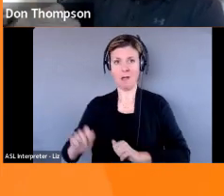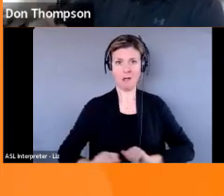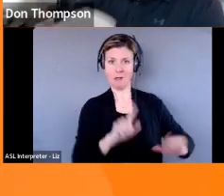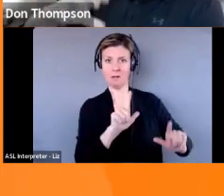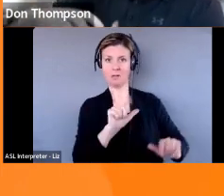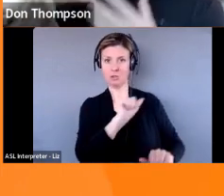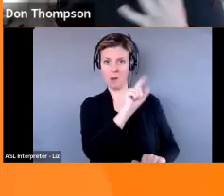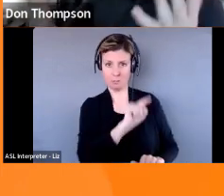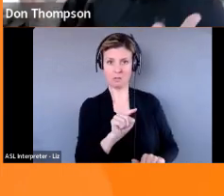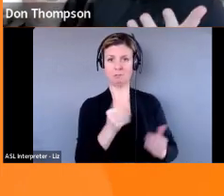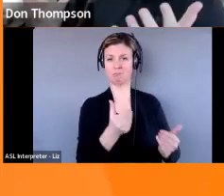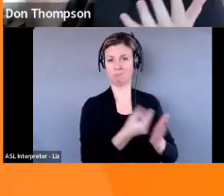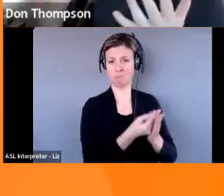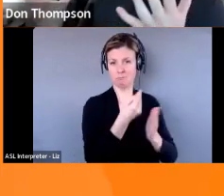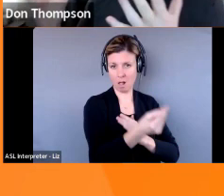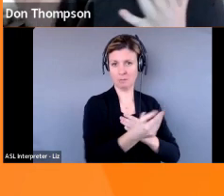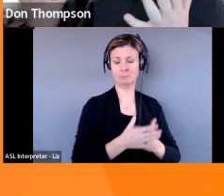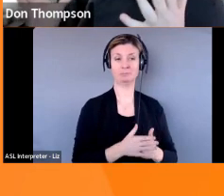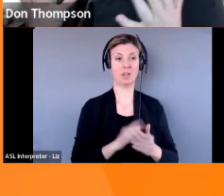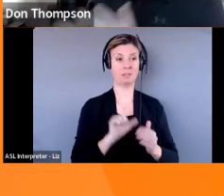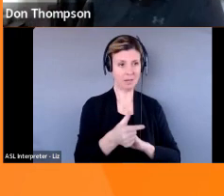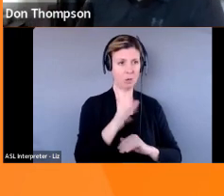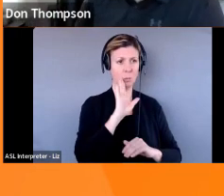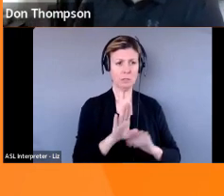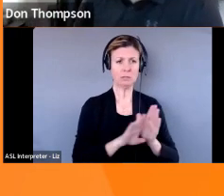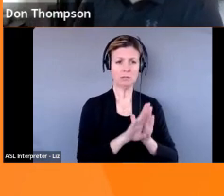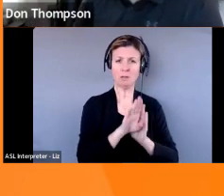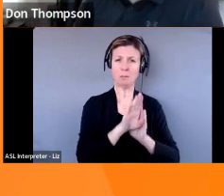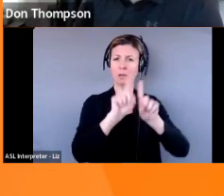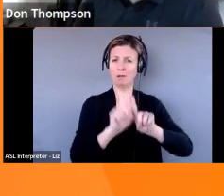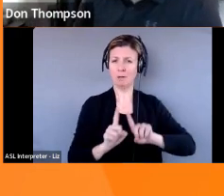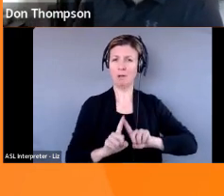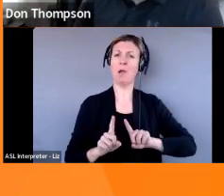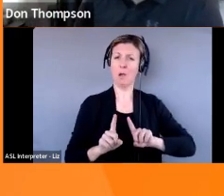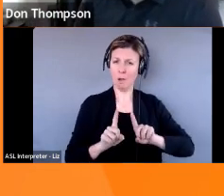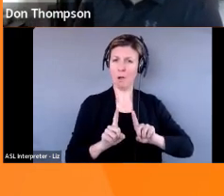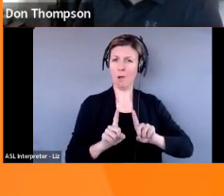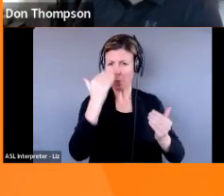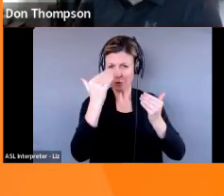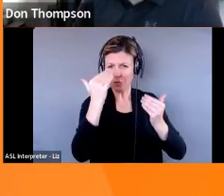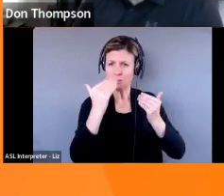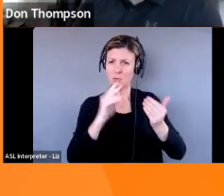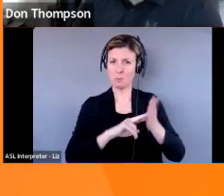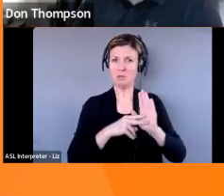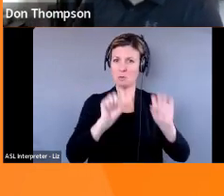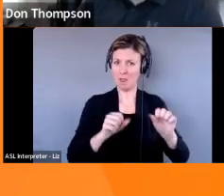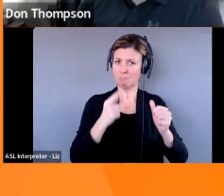fun stuff, which will allow us to kind of compete with the bigger brands that are already in